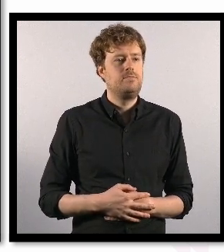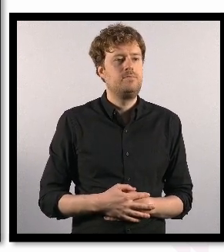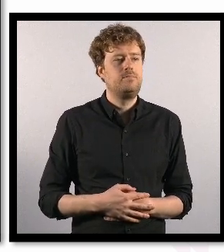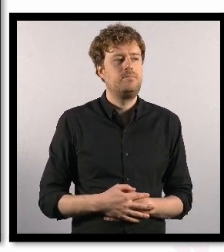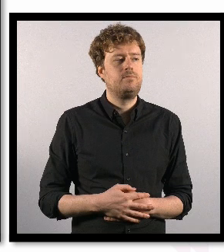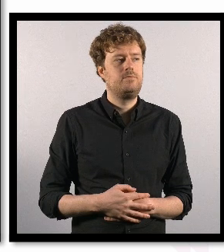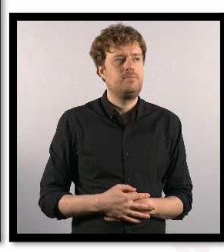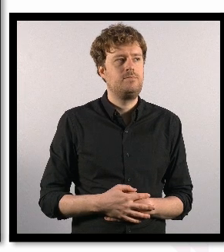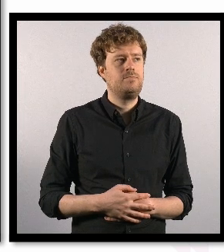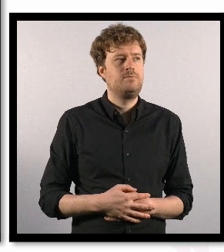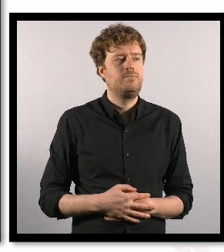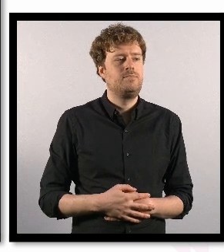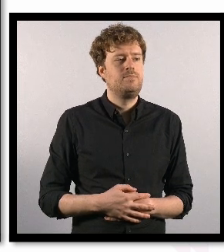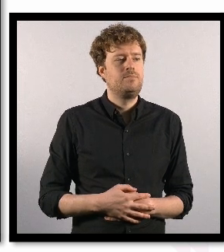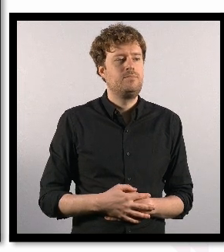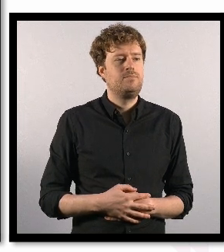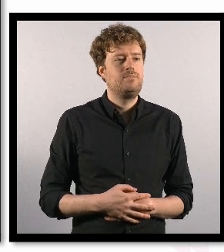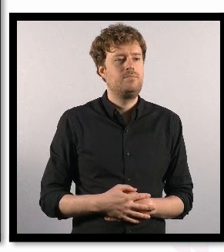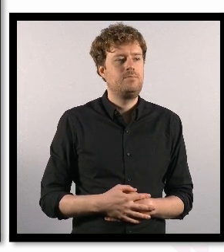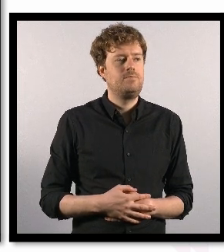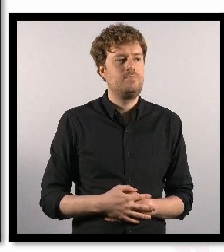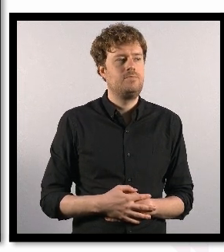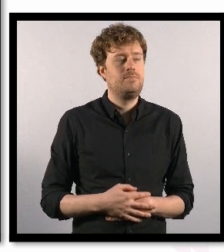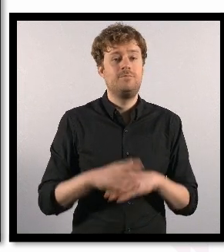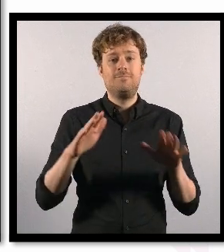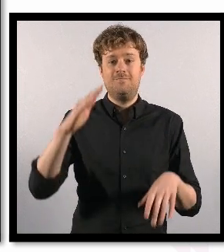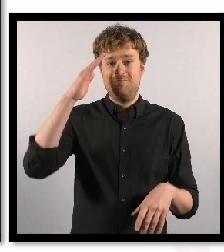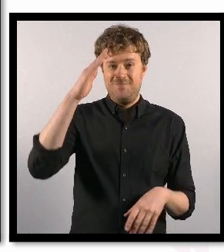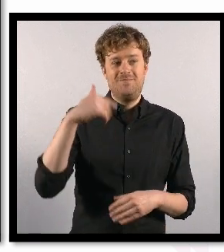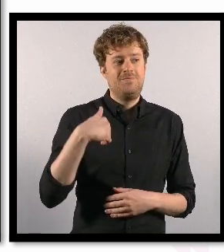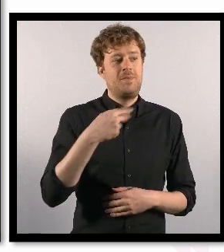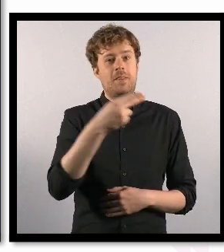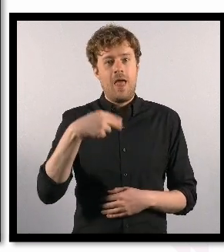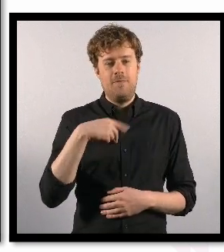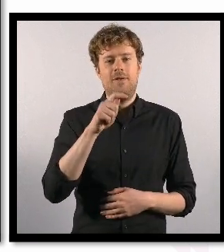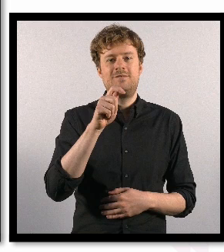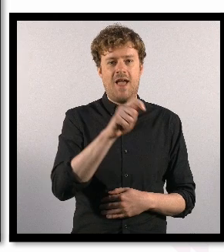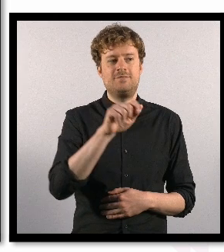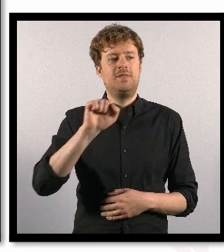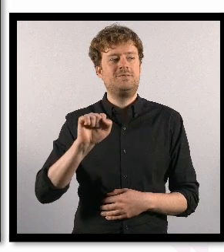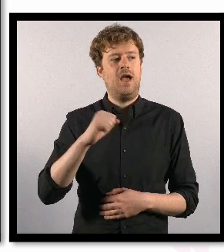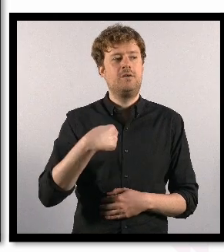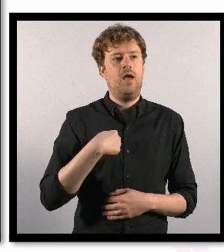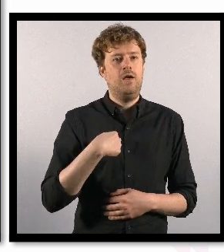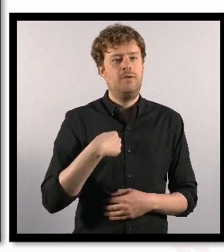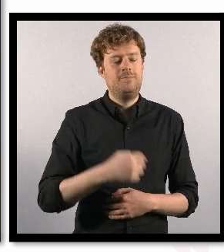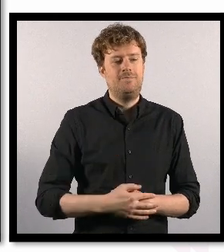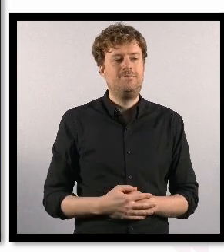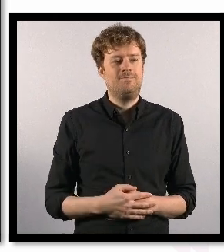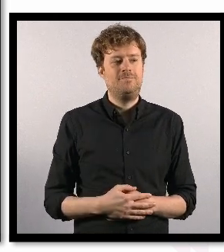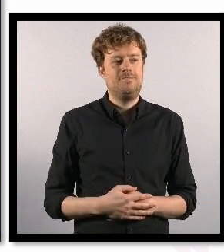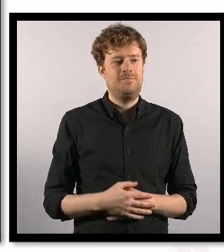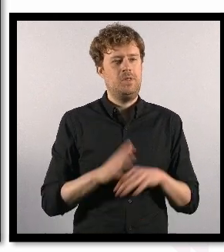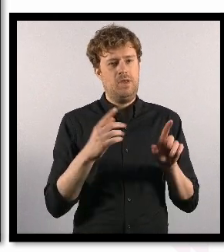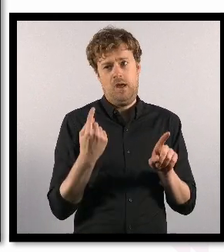Hi, my name's Tyson Singer. I'm very much hoping for fewer technical issues than the last folks. And I see we're